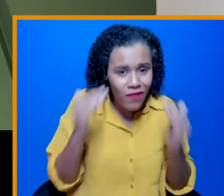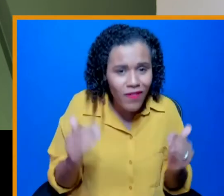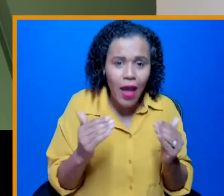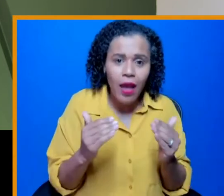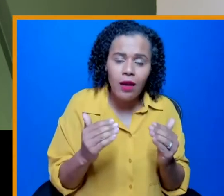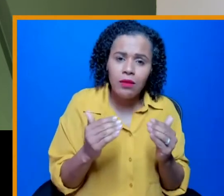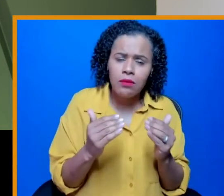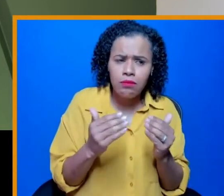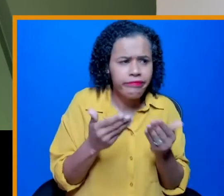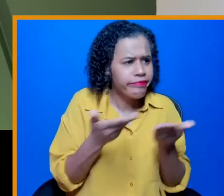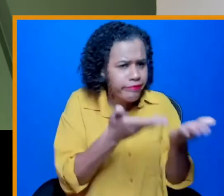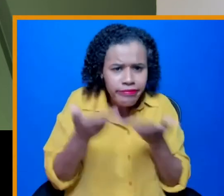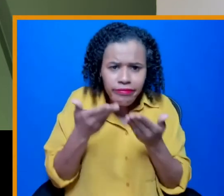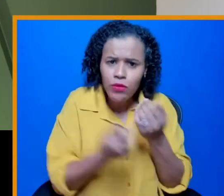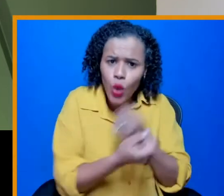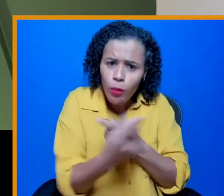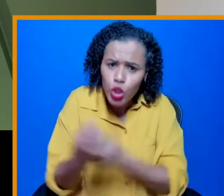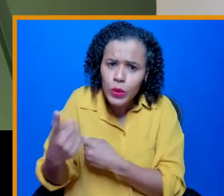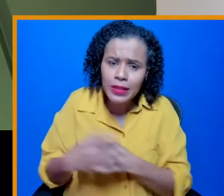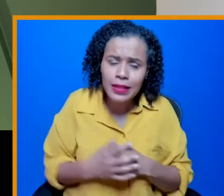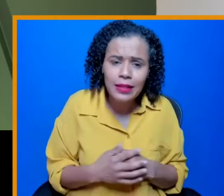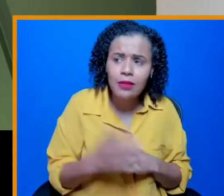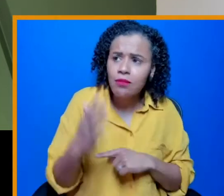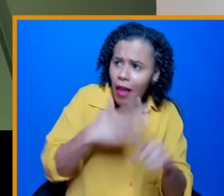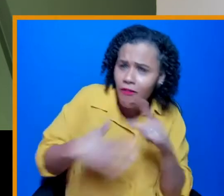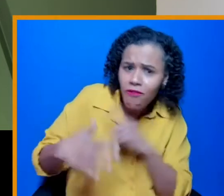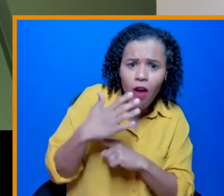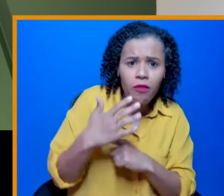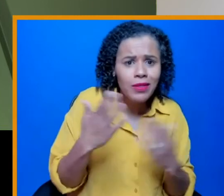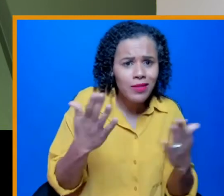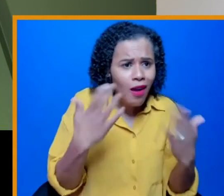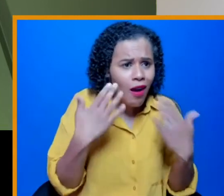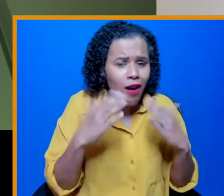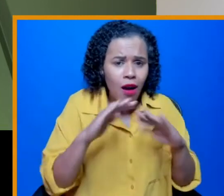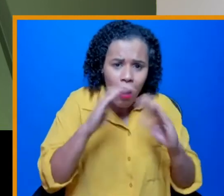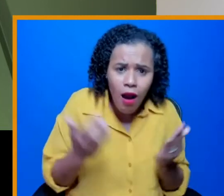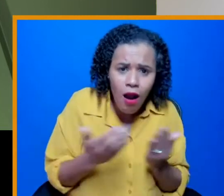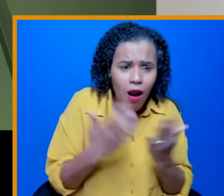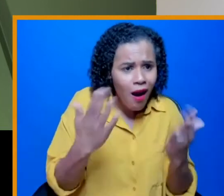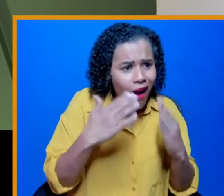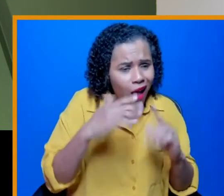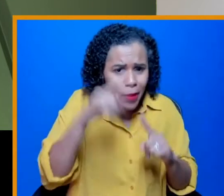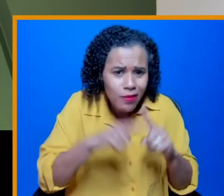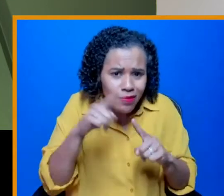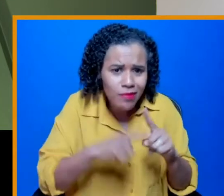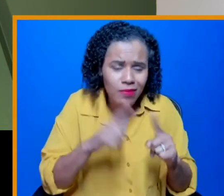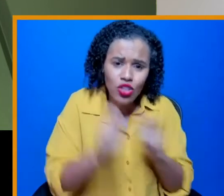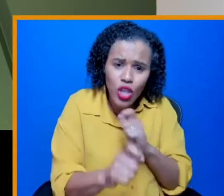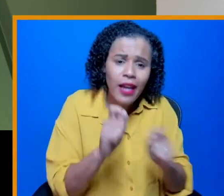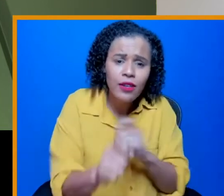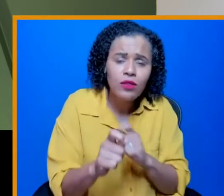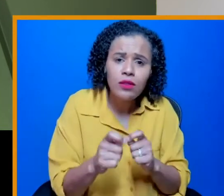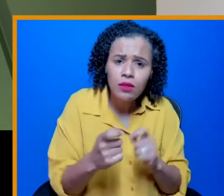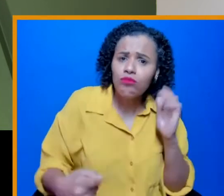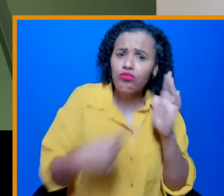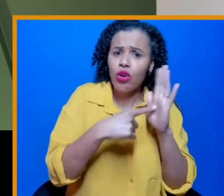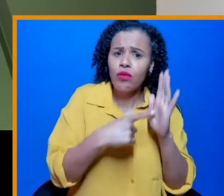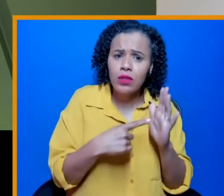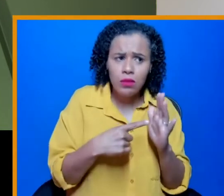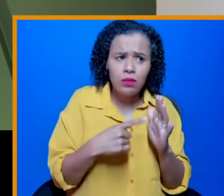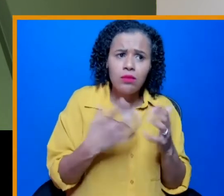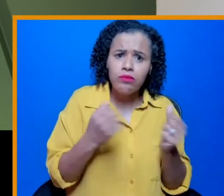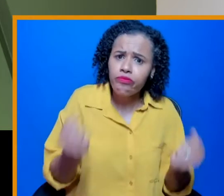opportunities, and the environment and climate change are always our priority. So we have a strong body of